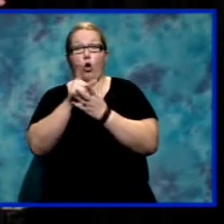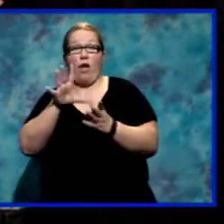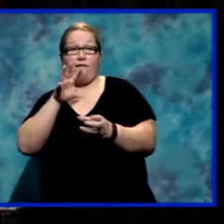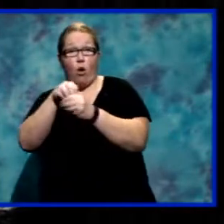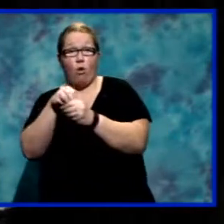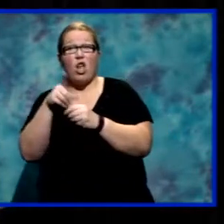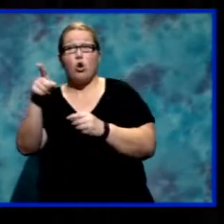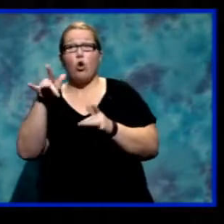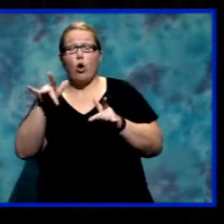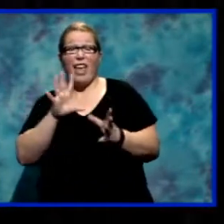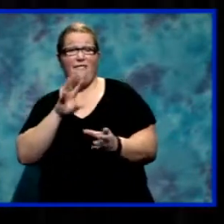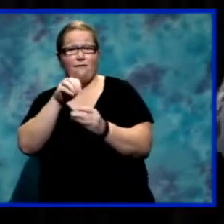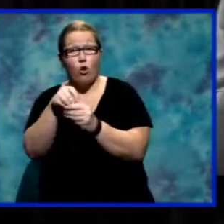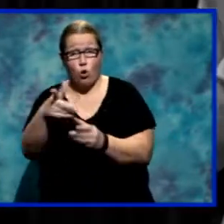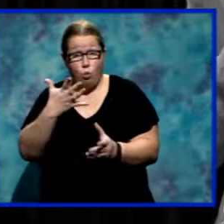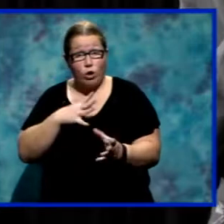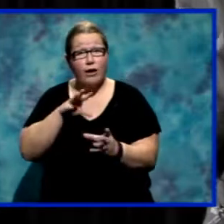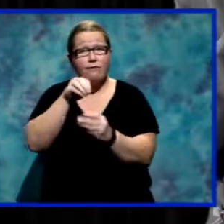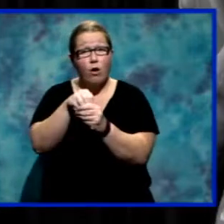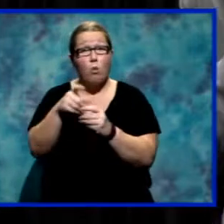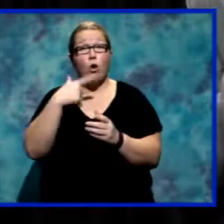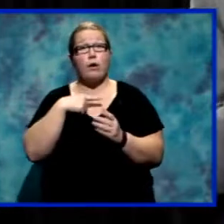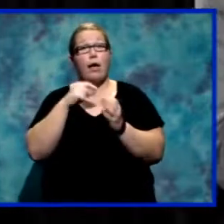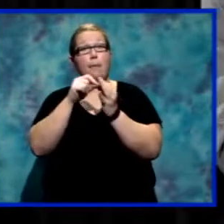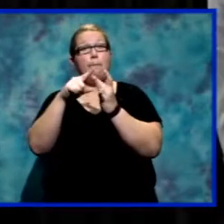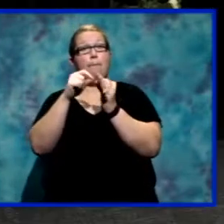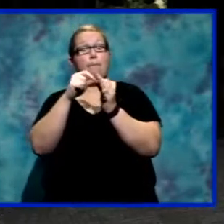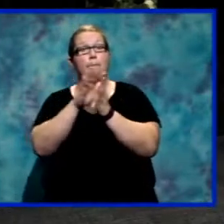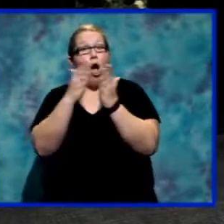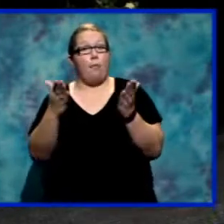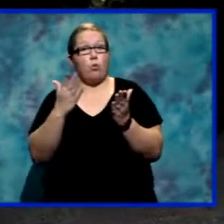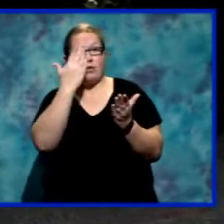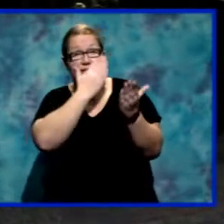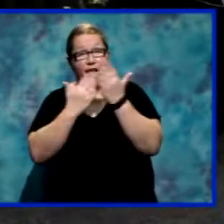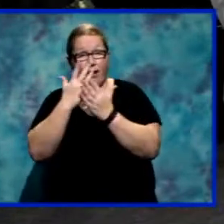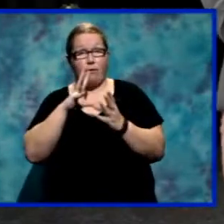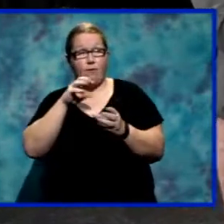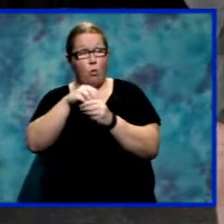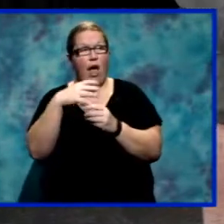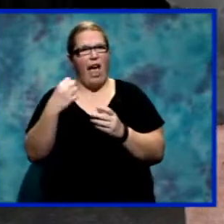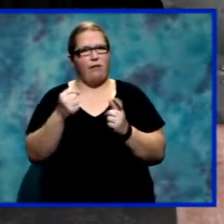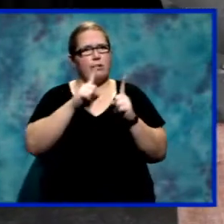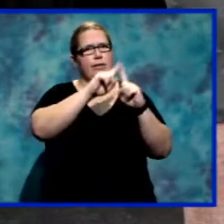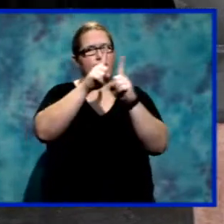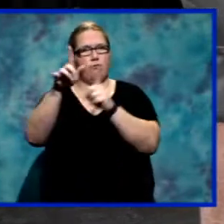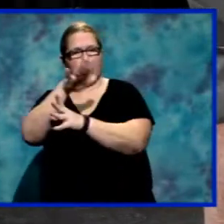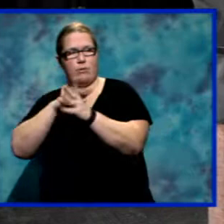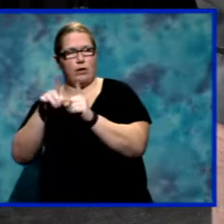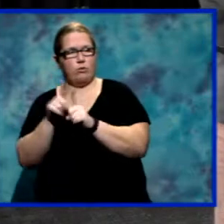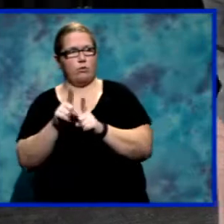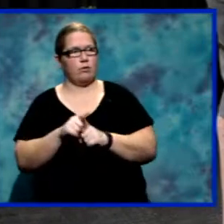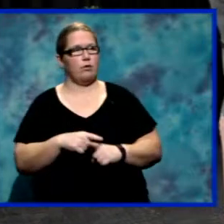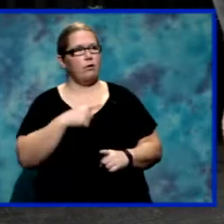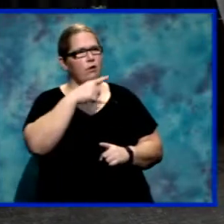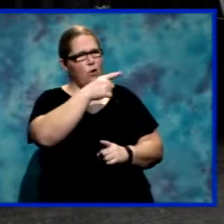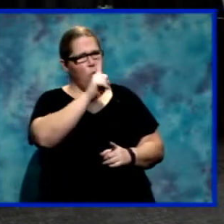haven't yet joined one but would like to join a Bible study midweek, please come and see us. We have them going in numerous places across Sydney. What would you